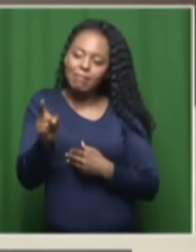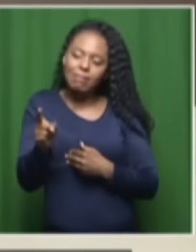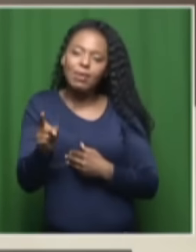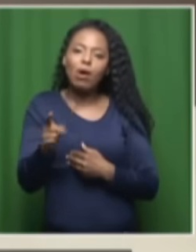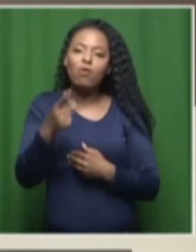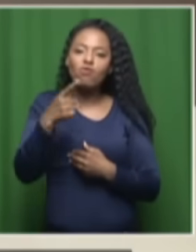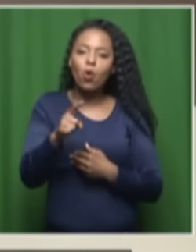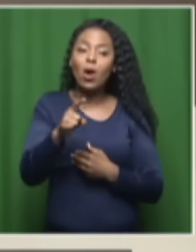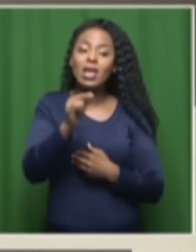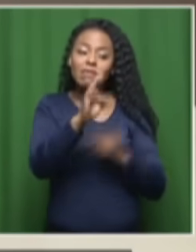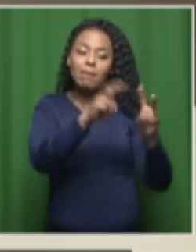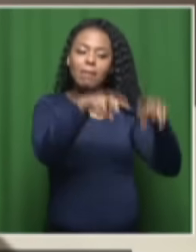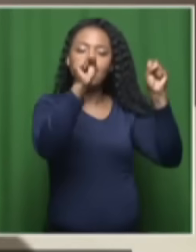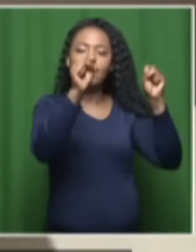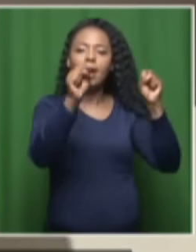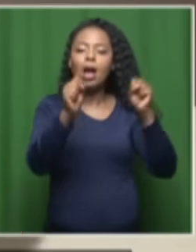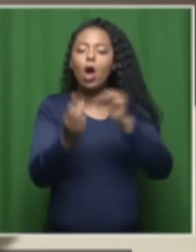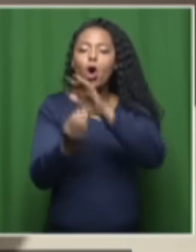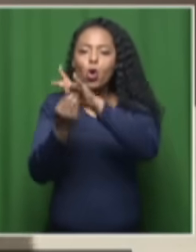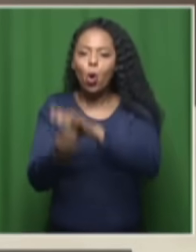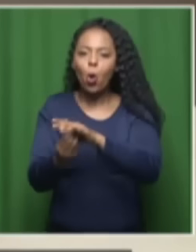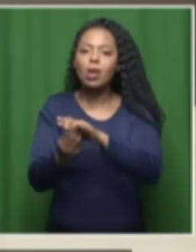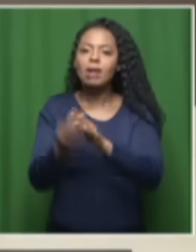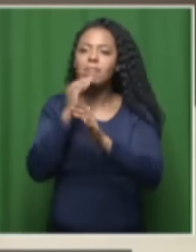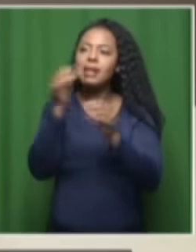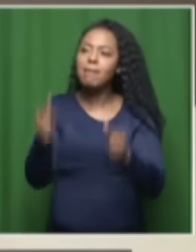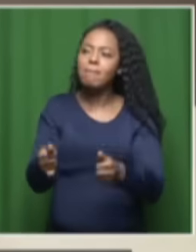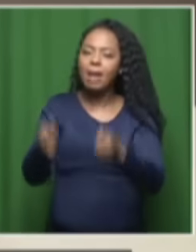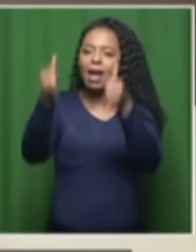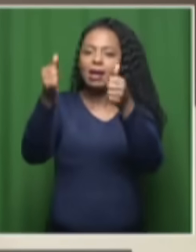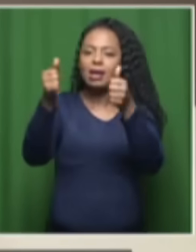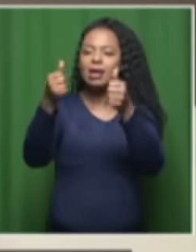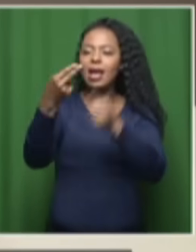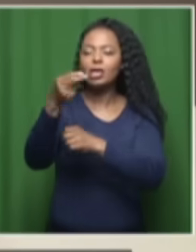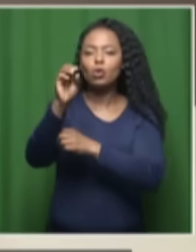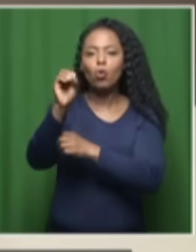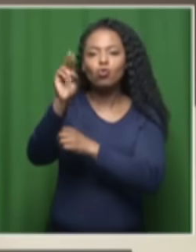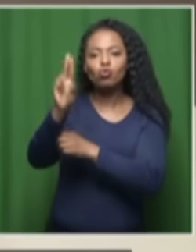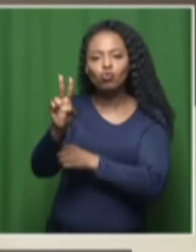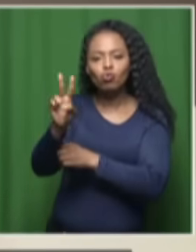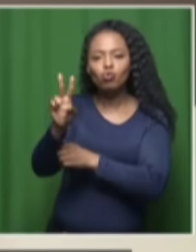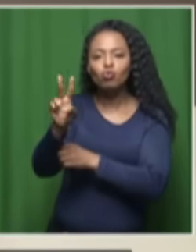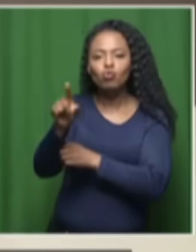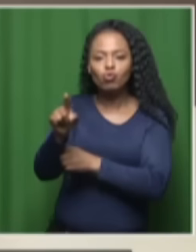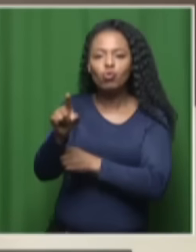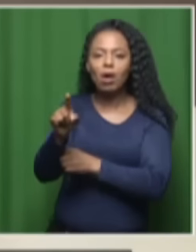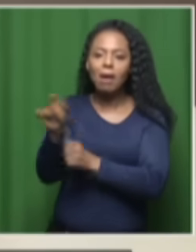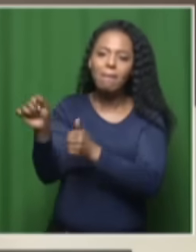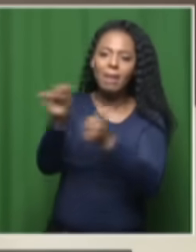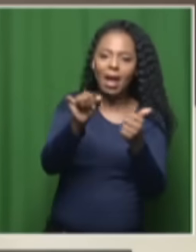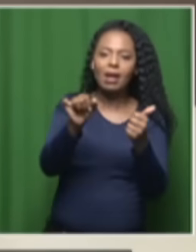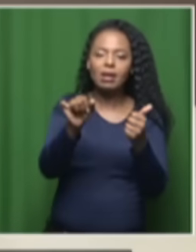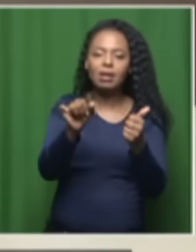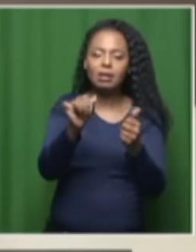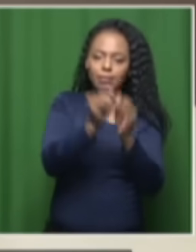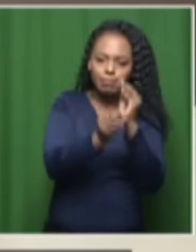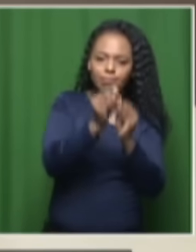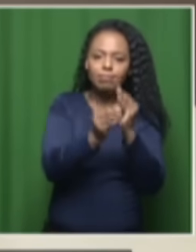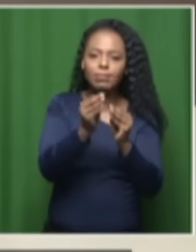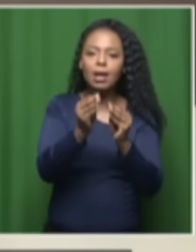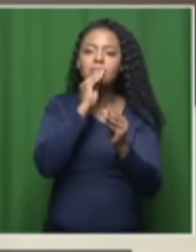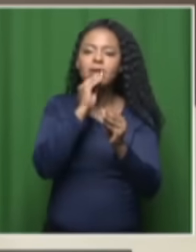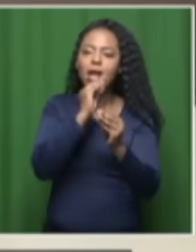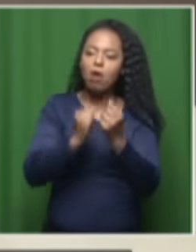coal fleet mainly to pump the water back up into the pumped hydro storage. So we're filling